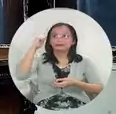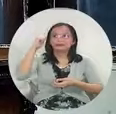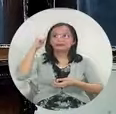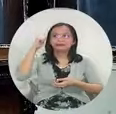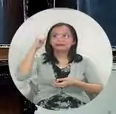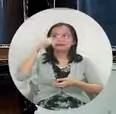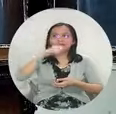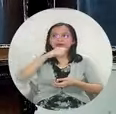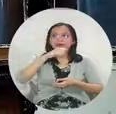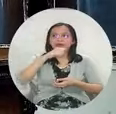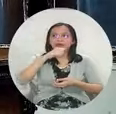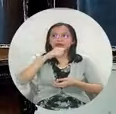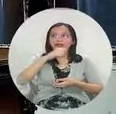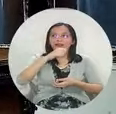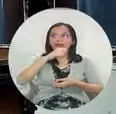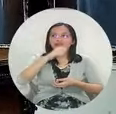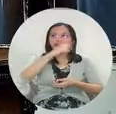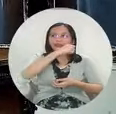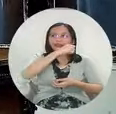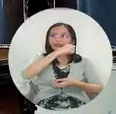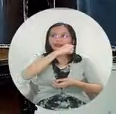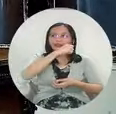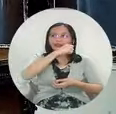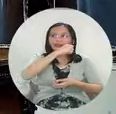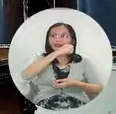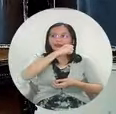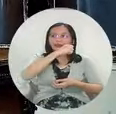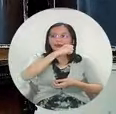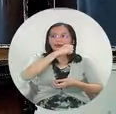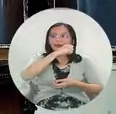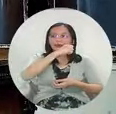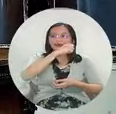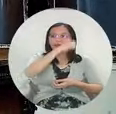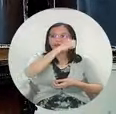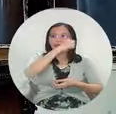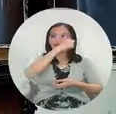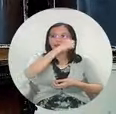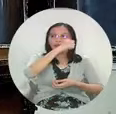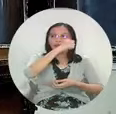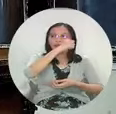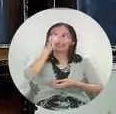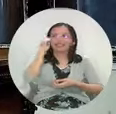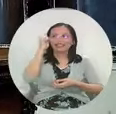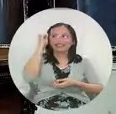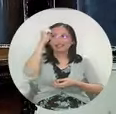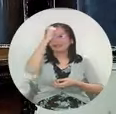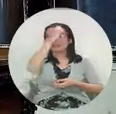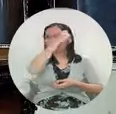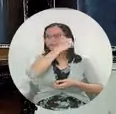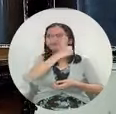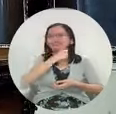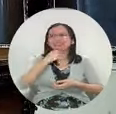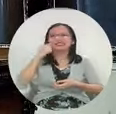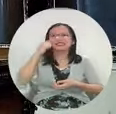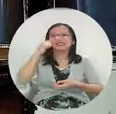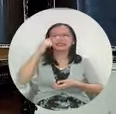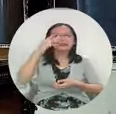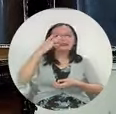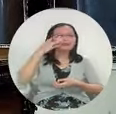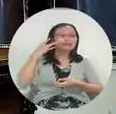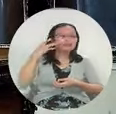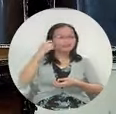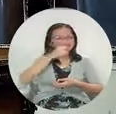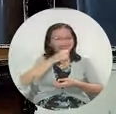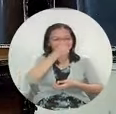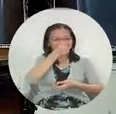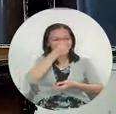Schweitzer, he went to Lambarine, Africa, very isolated part of Africa. He was a concert